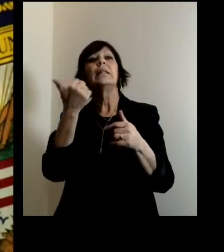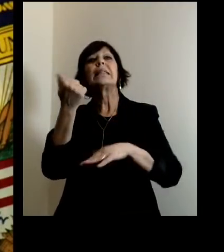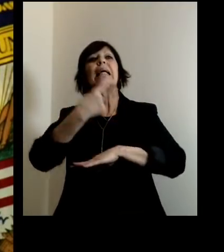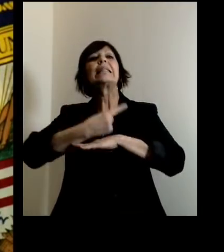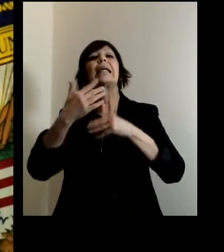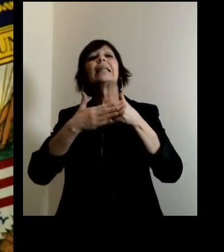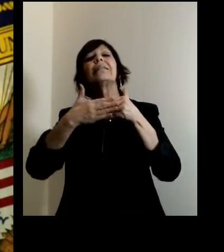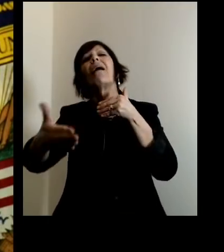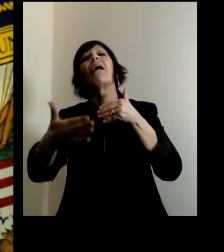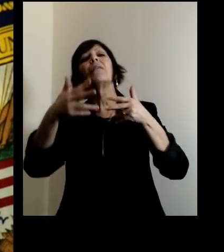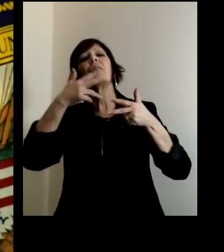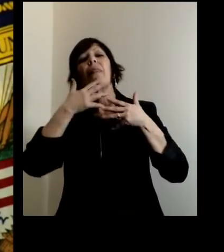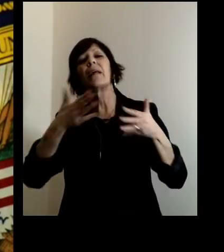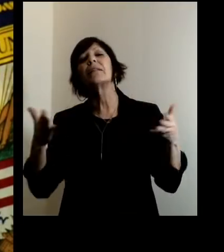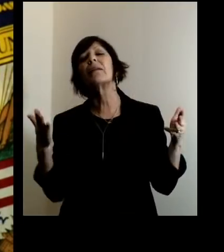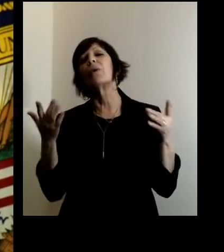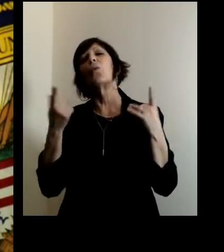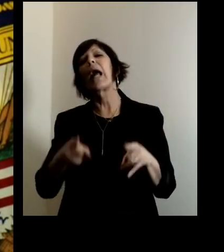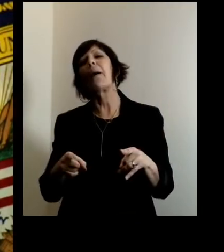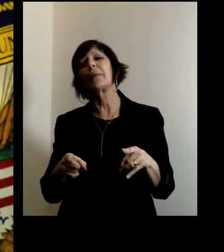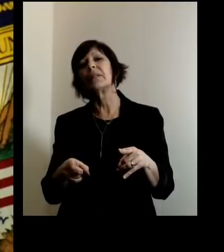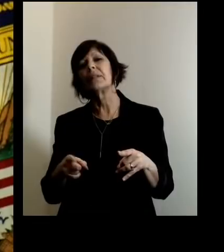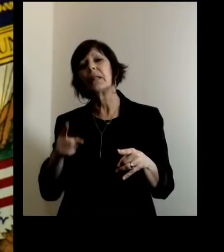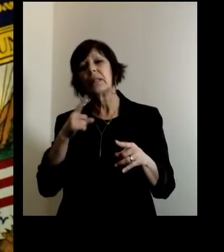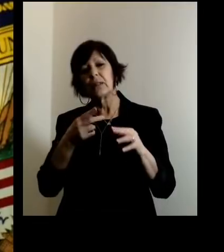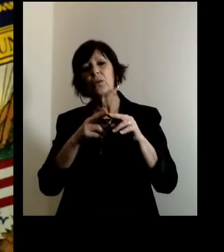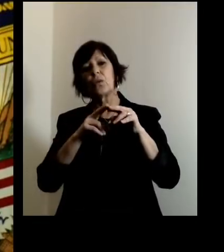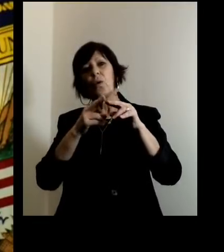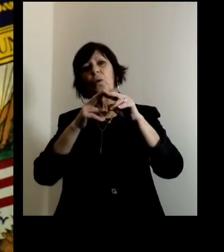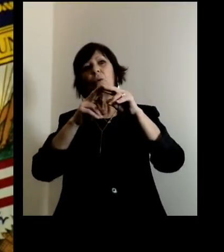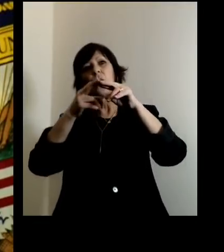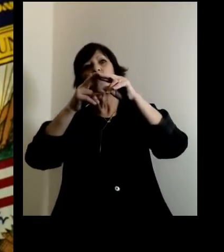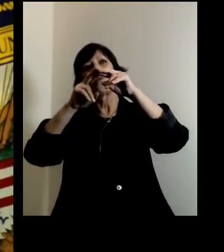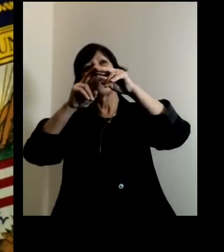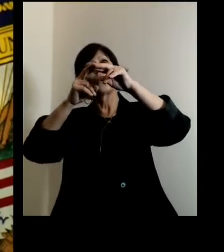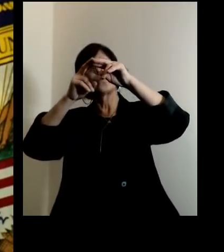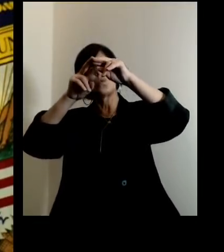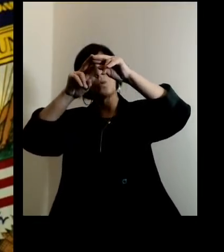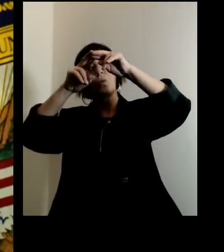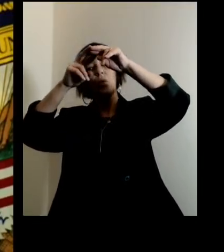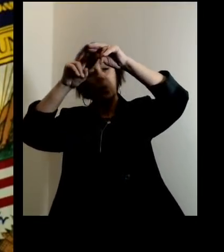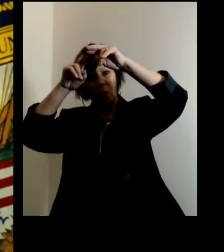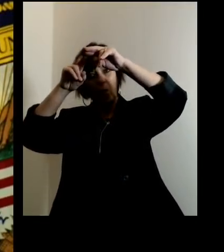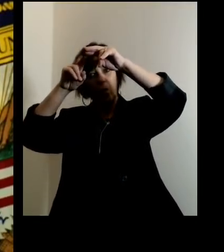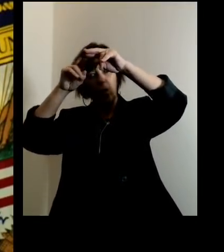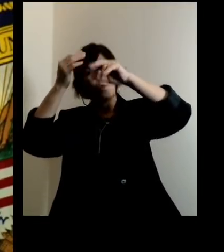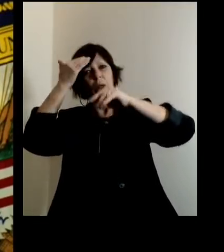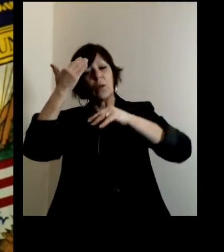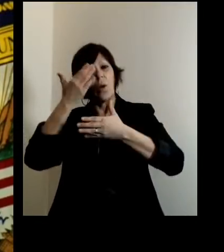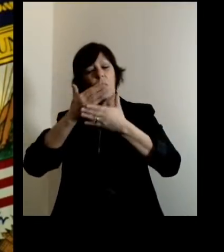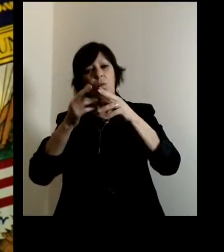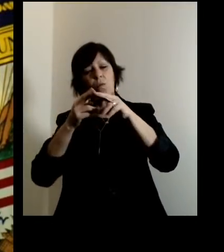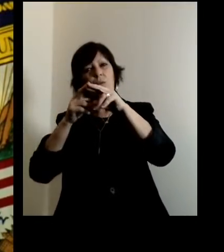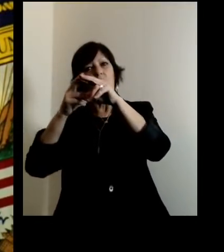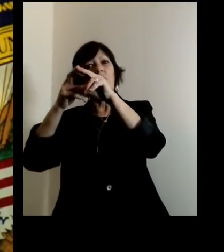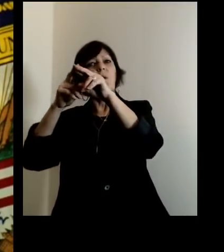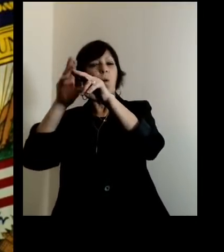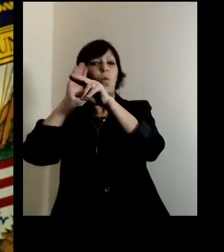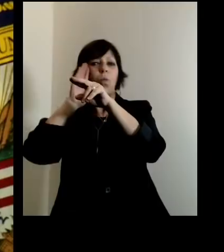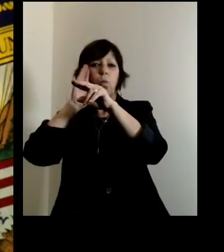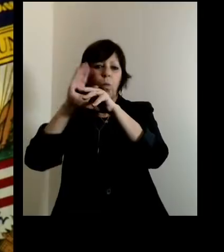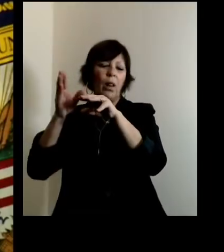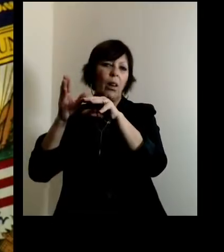Thanksgiving? Because we've continued to have this growth in so many new cases, and we know there's a certain percentage of them that are going